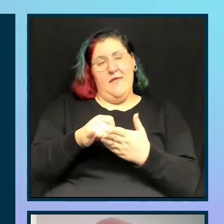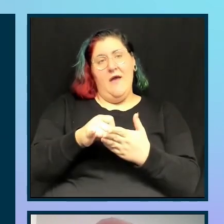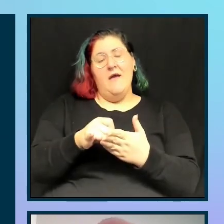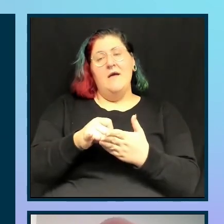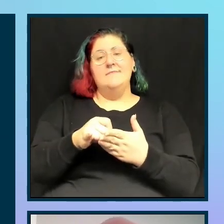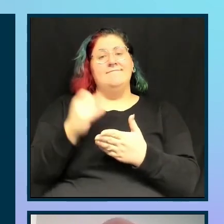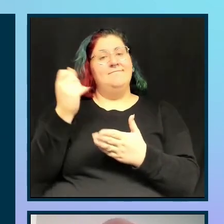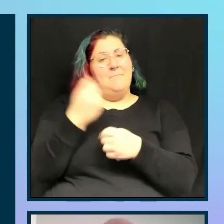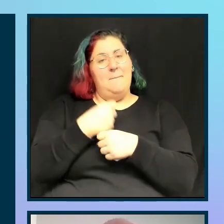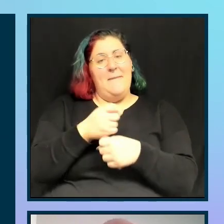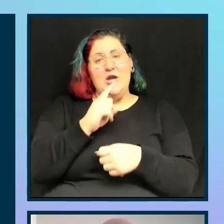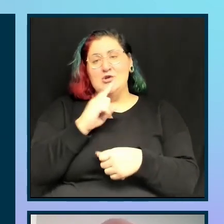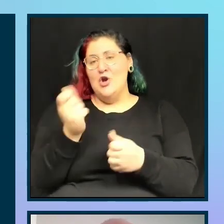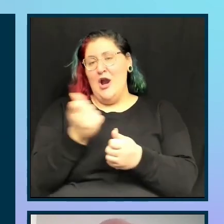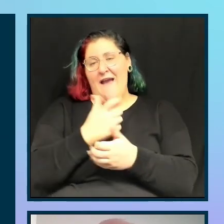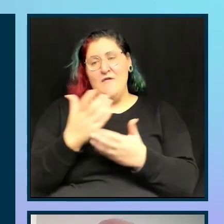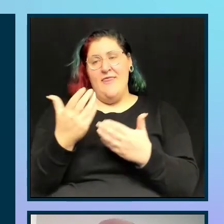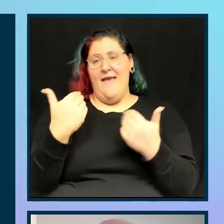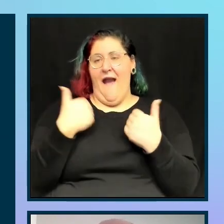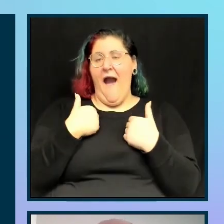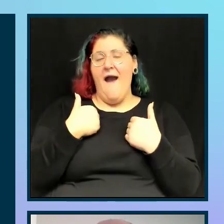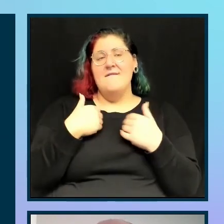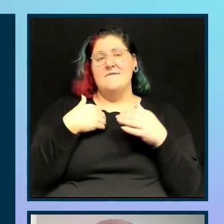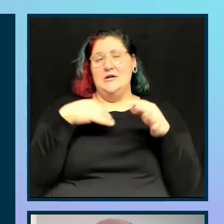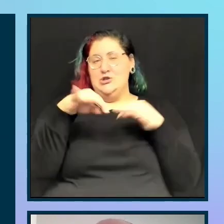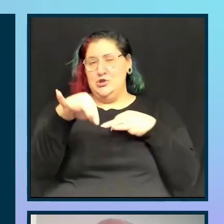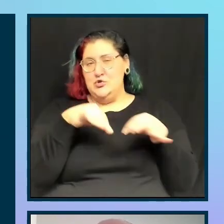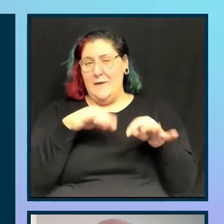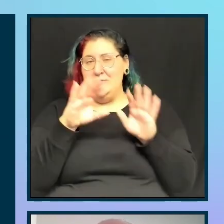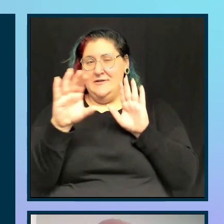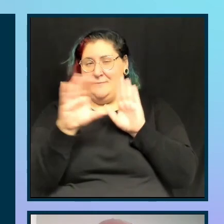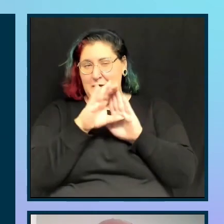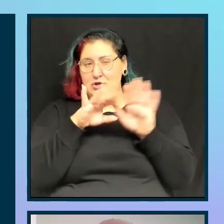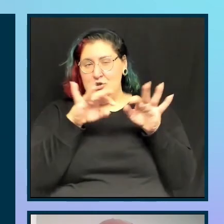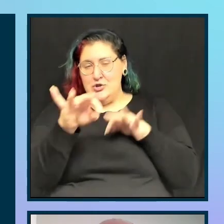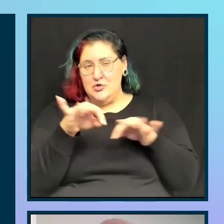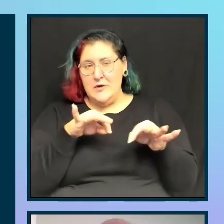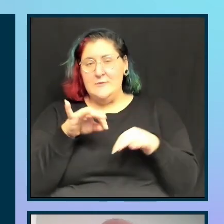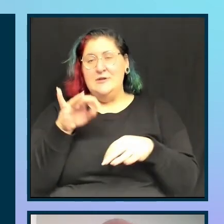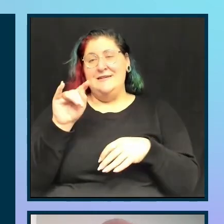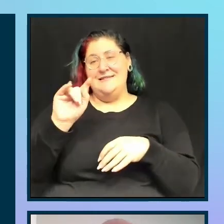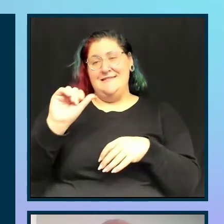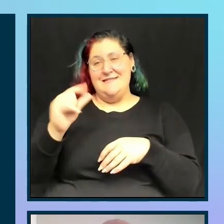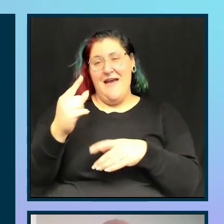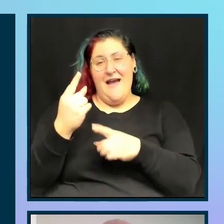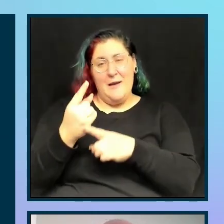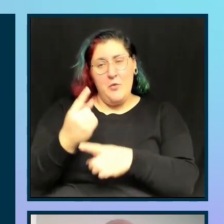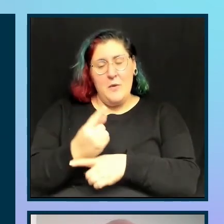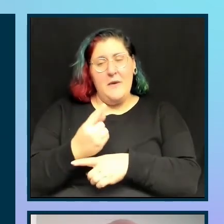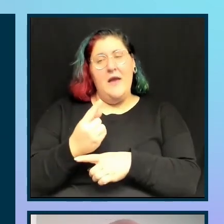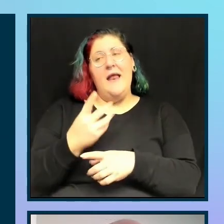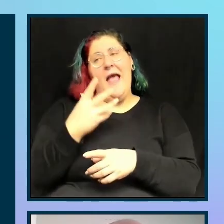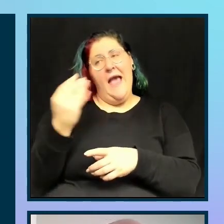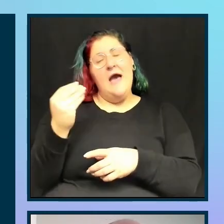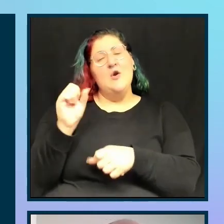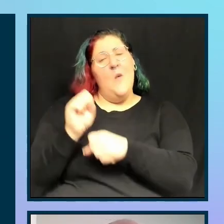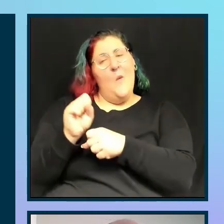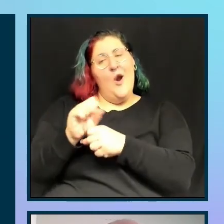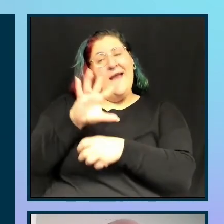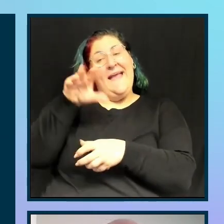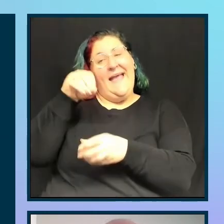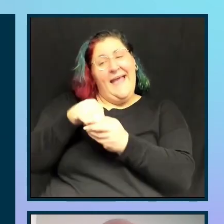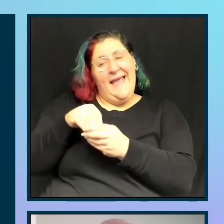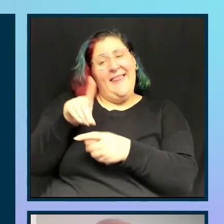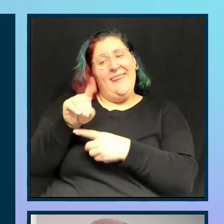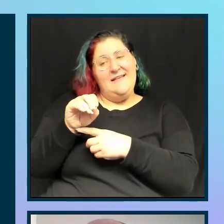a proper order. And those work fine within the Office documents themselves. Converting Office documents